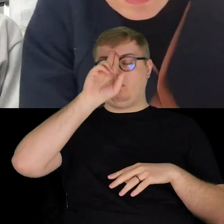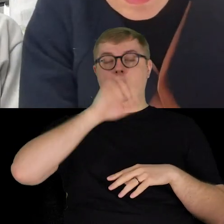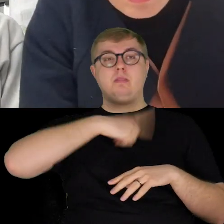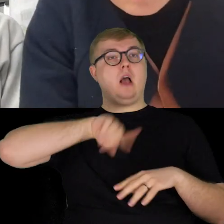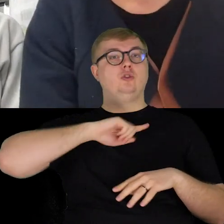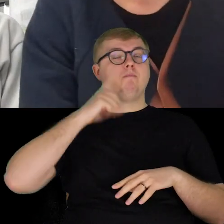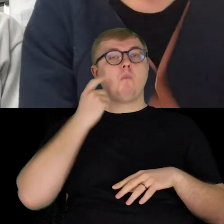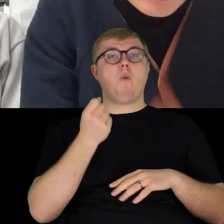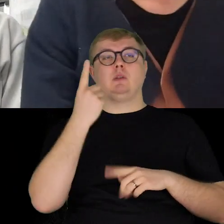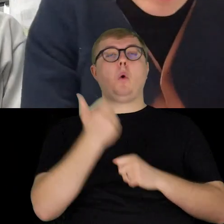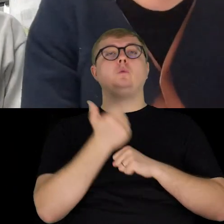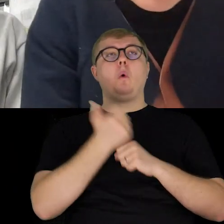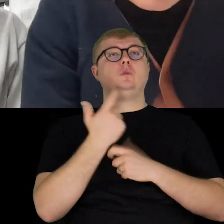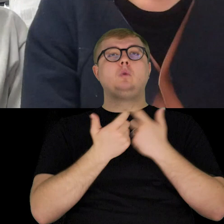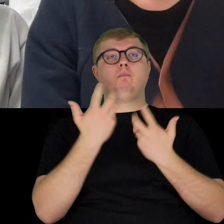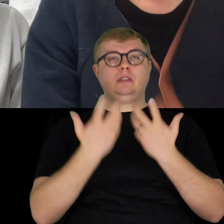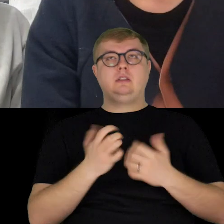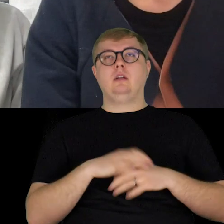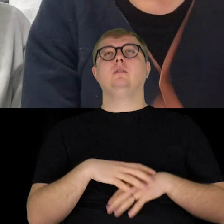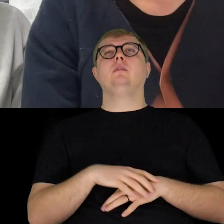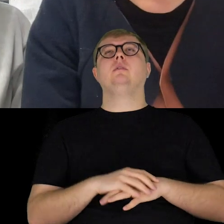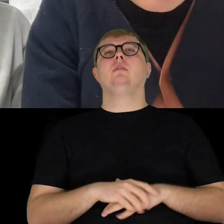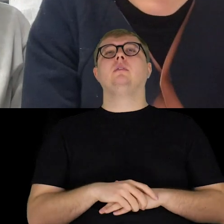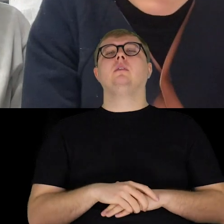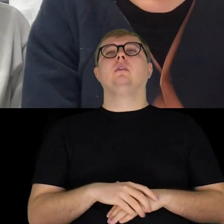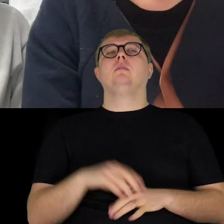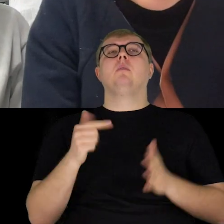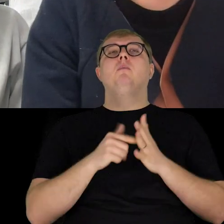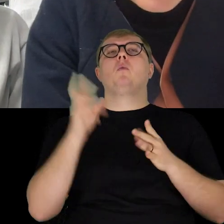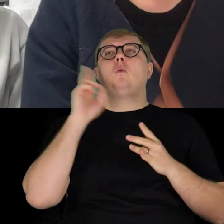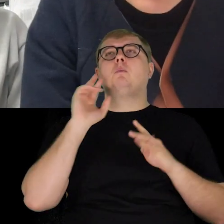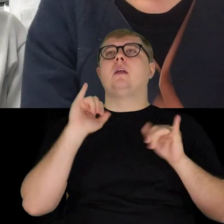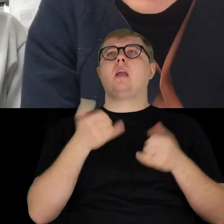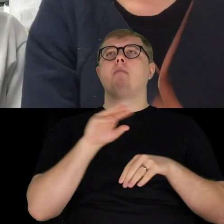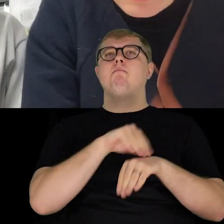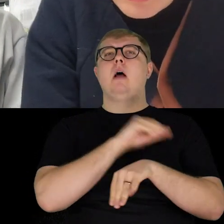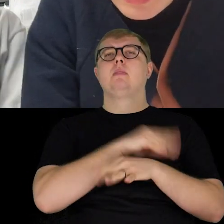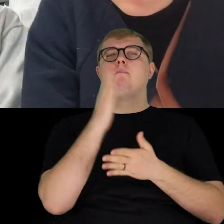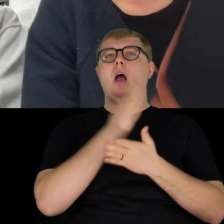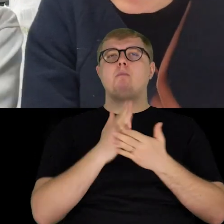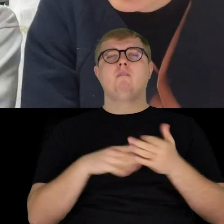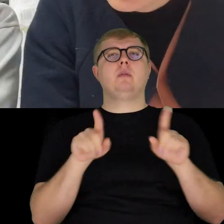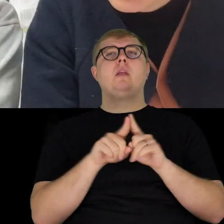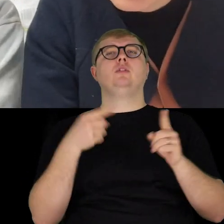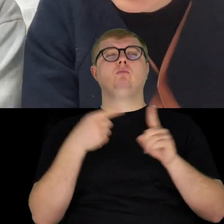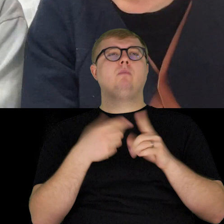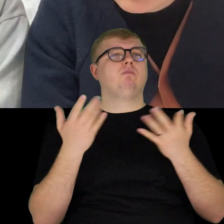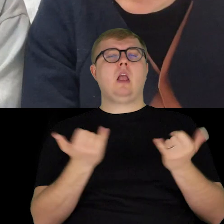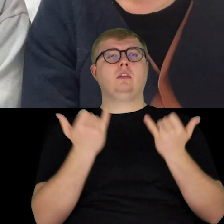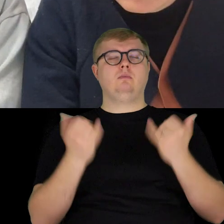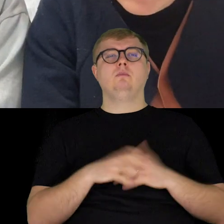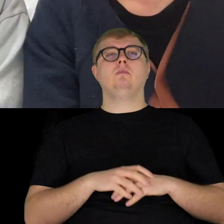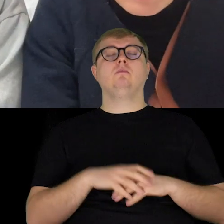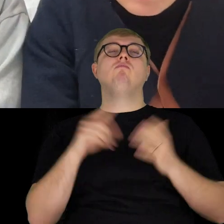doing, or how we understand how hybrid mapping method. And so basically we had the opportunity